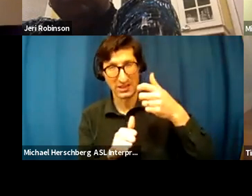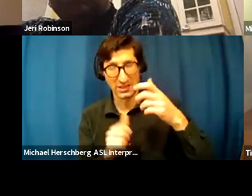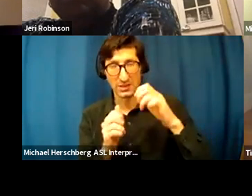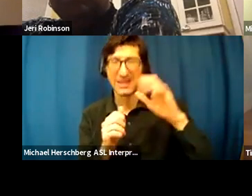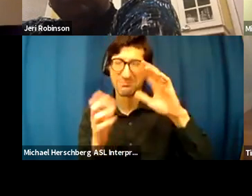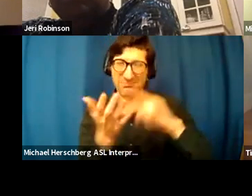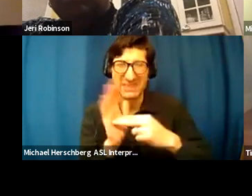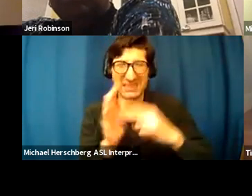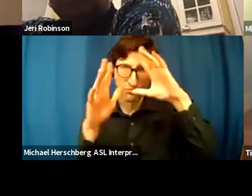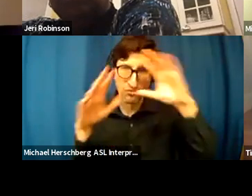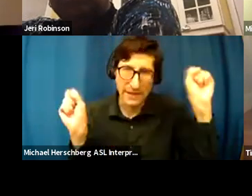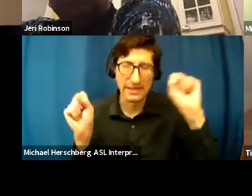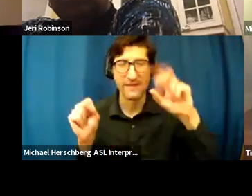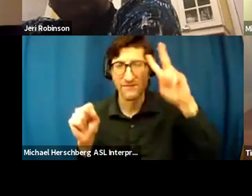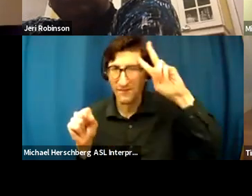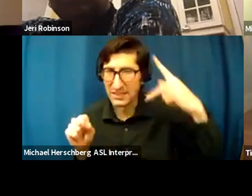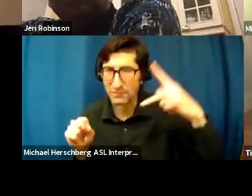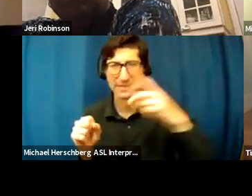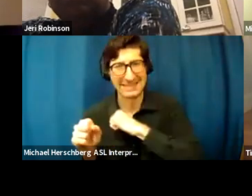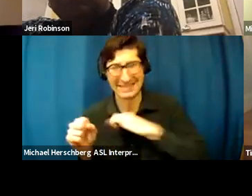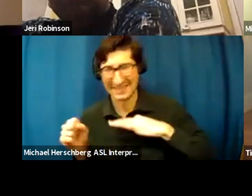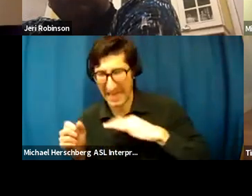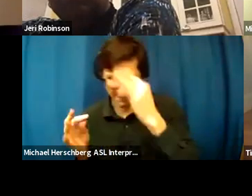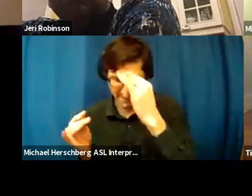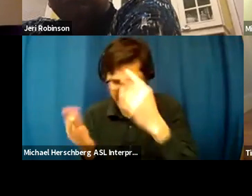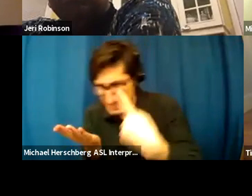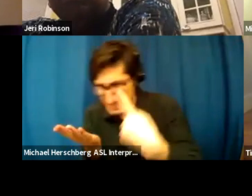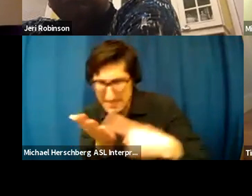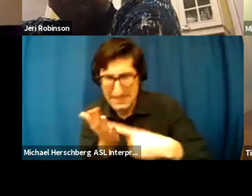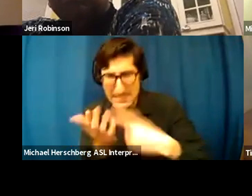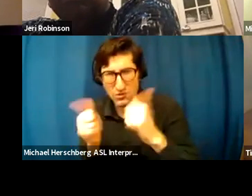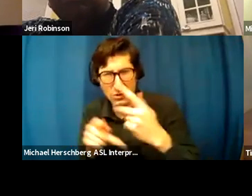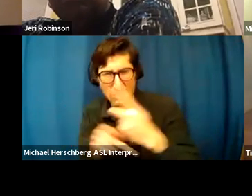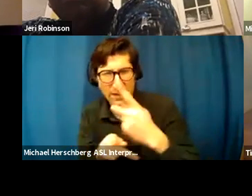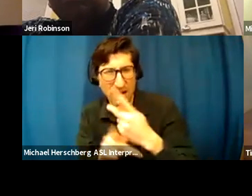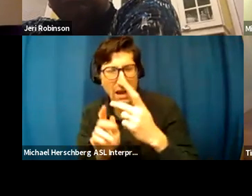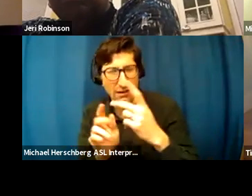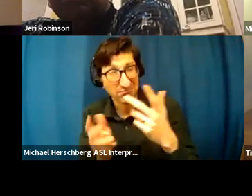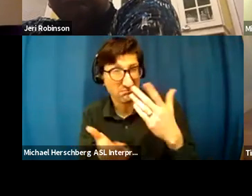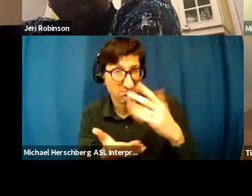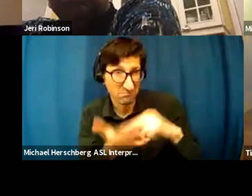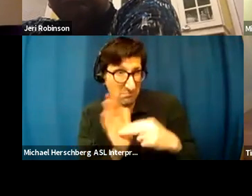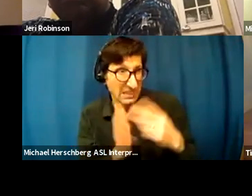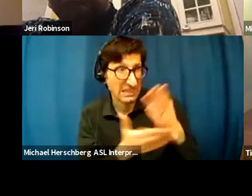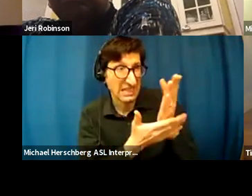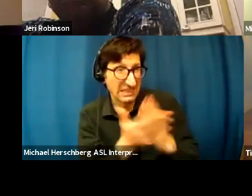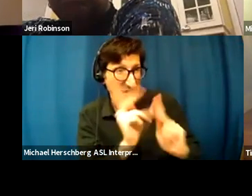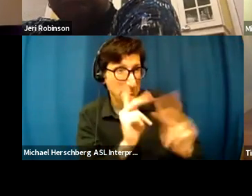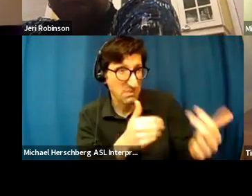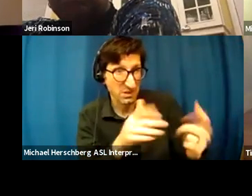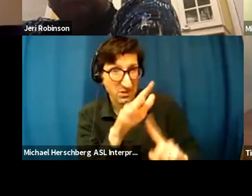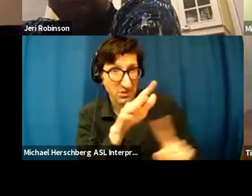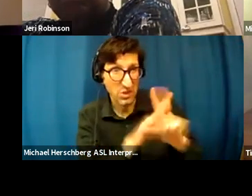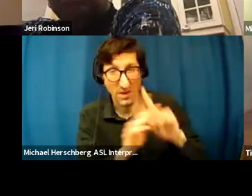vice president, and staff are collectively trying to work on. So whether that means, you know, only being able to come to subcommittee time, which happens